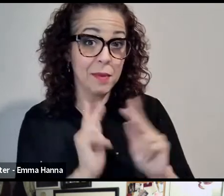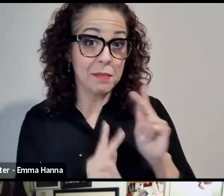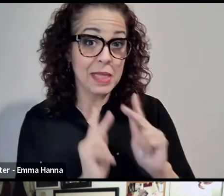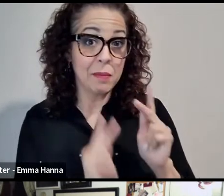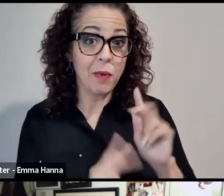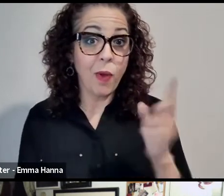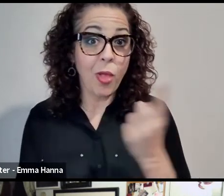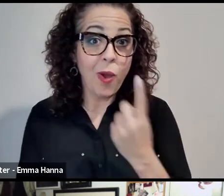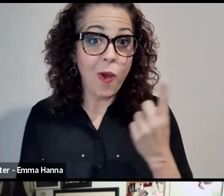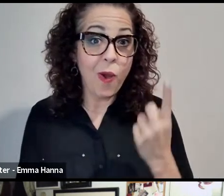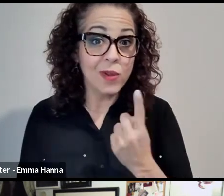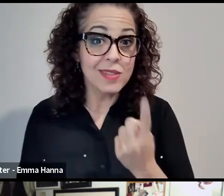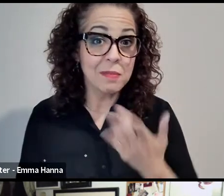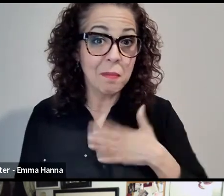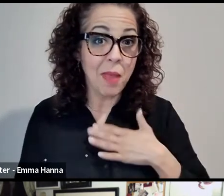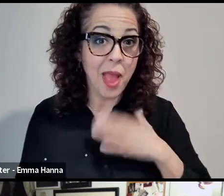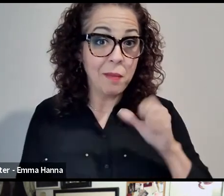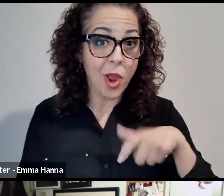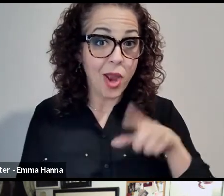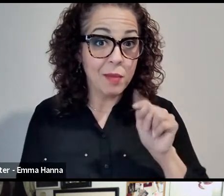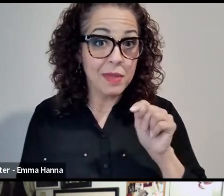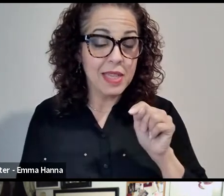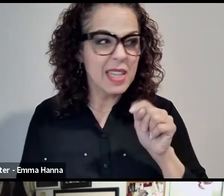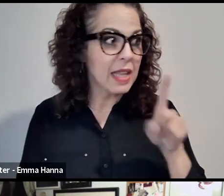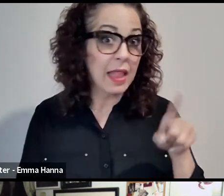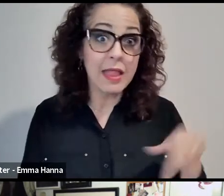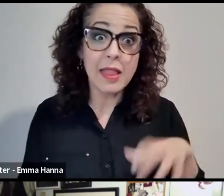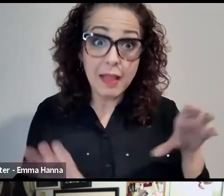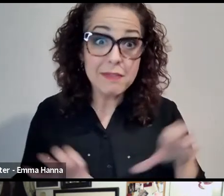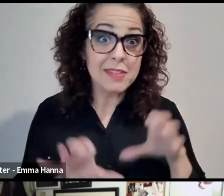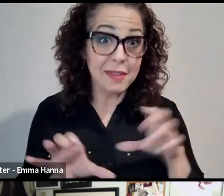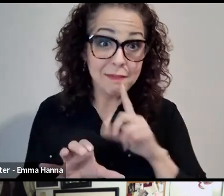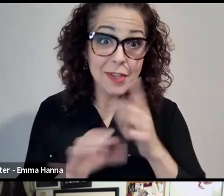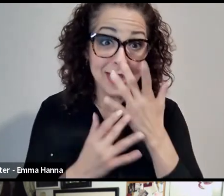apartment, and they've done all kinds of interesting things.